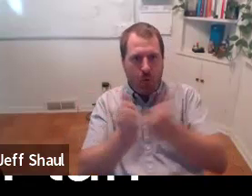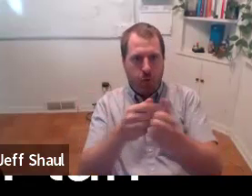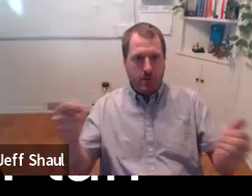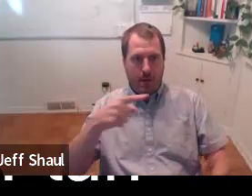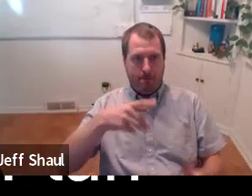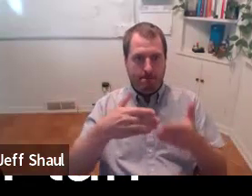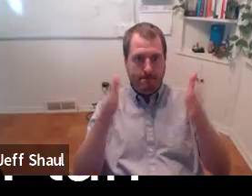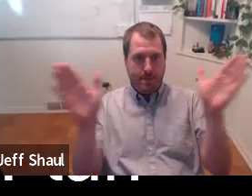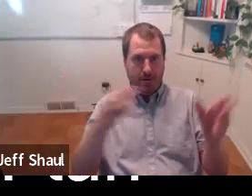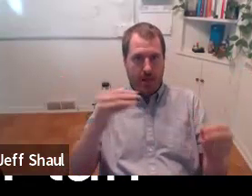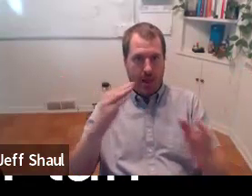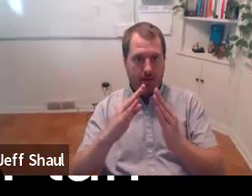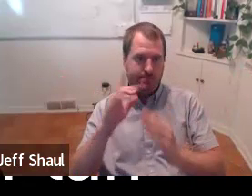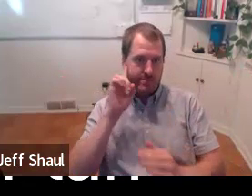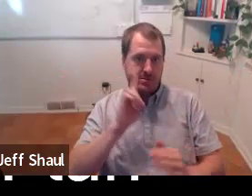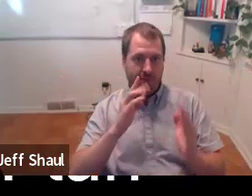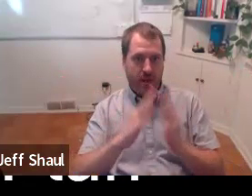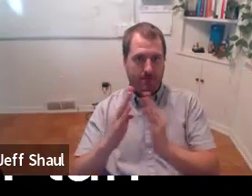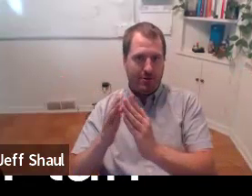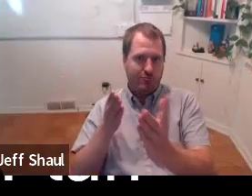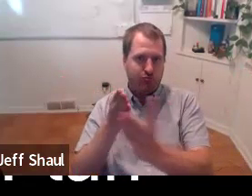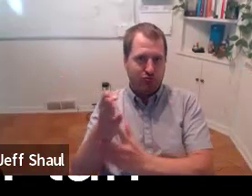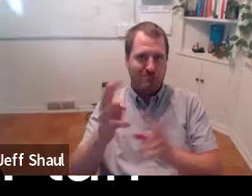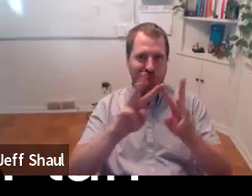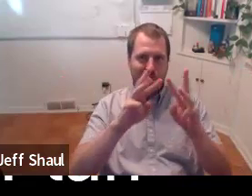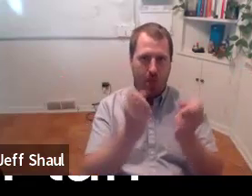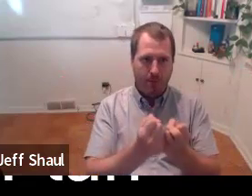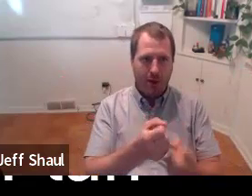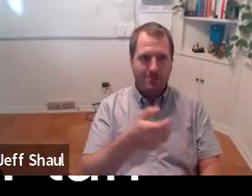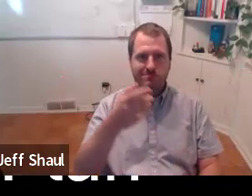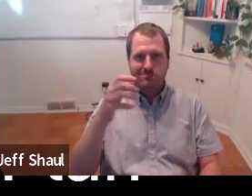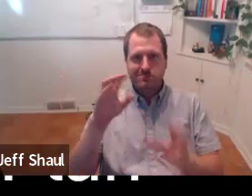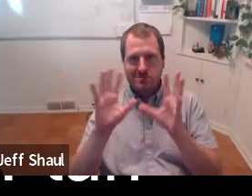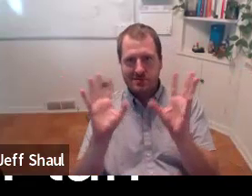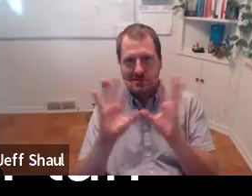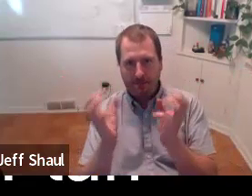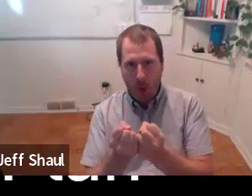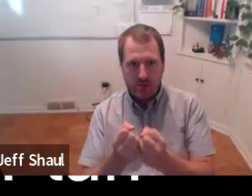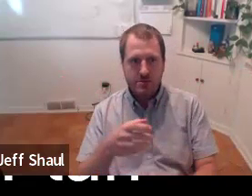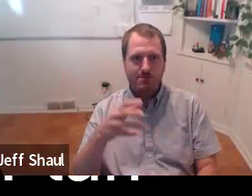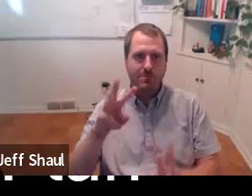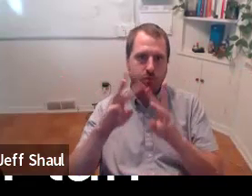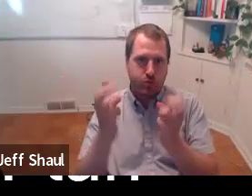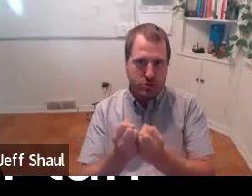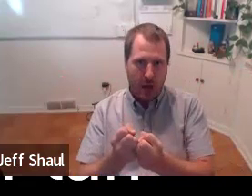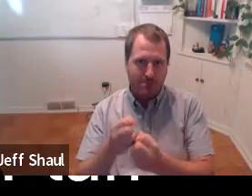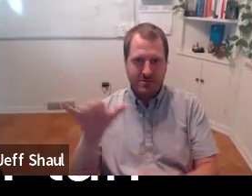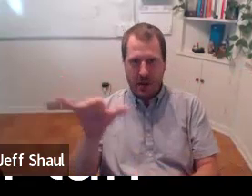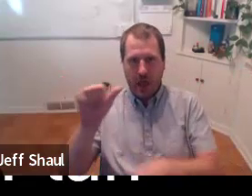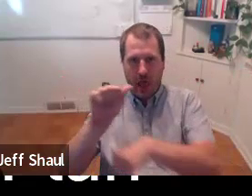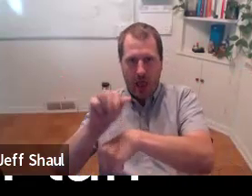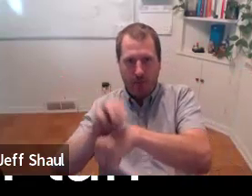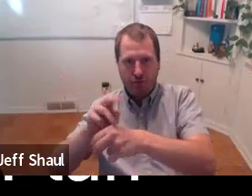we have been engaging with the community and the public and the deaf community through webinars, symposia,